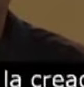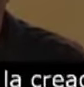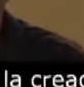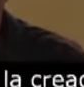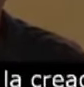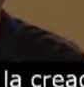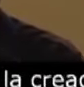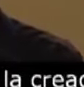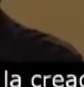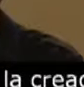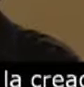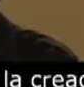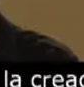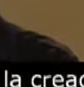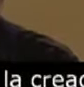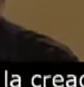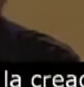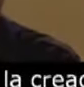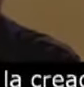for user interface